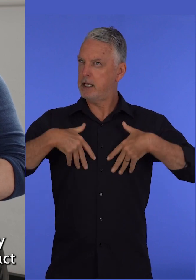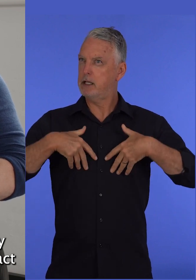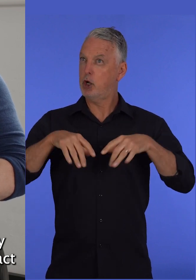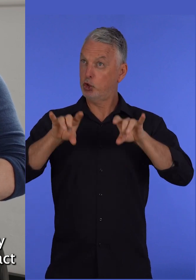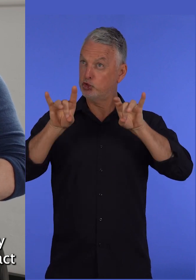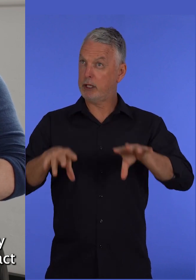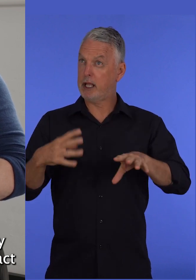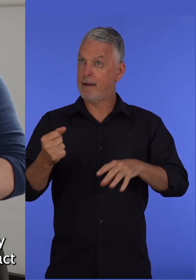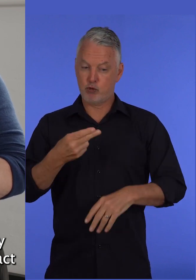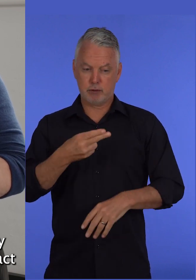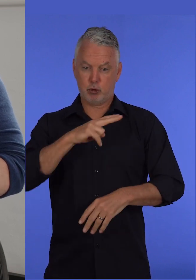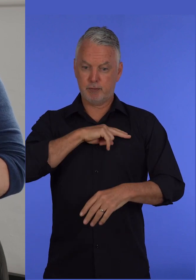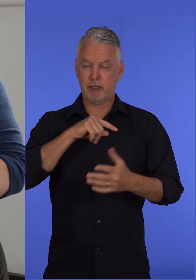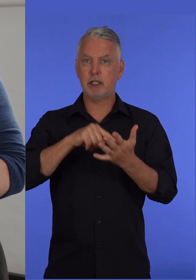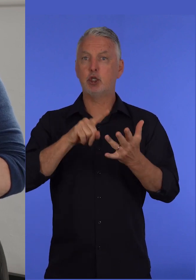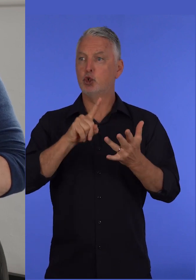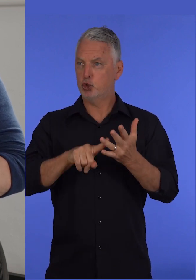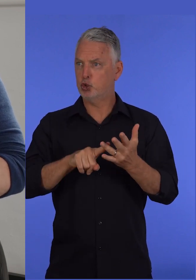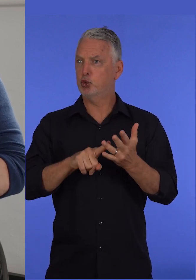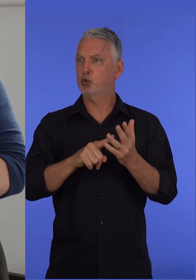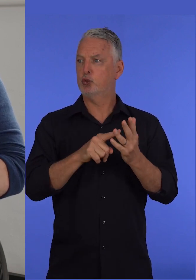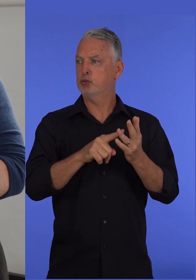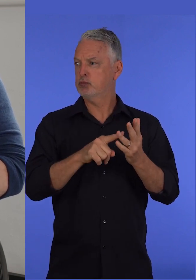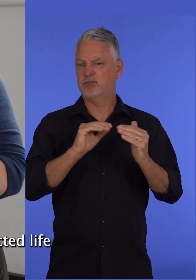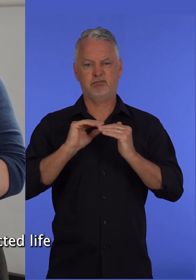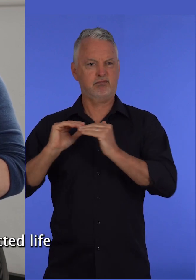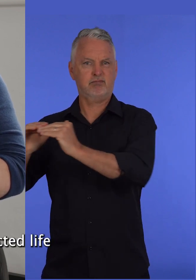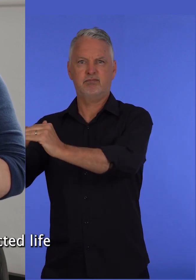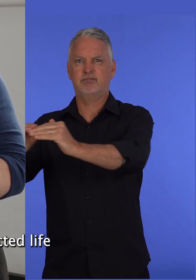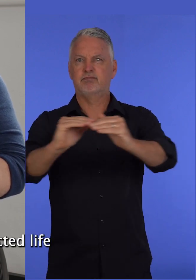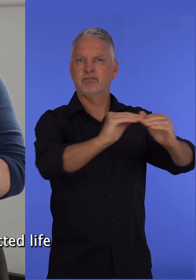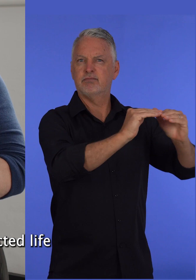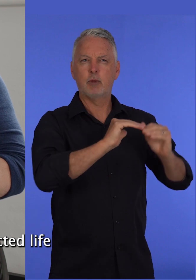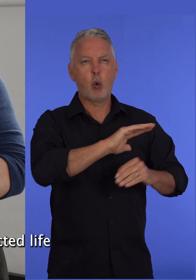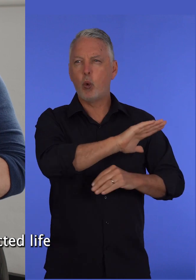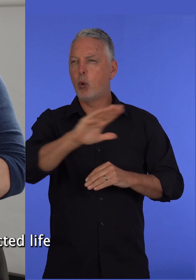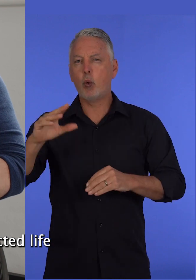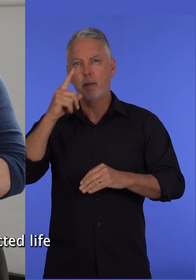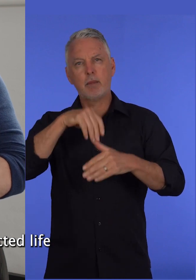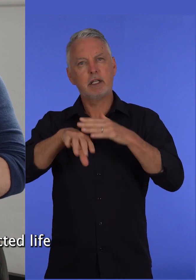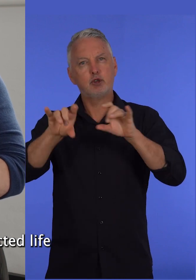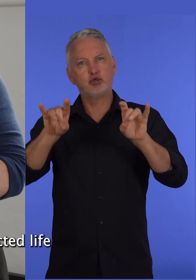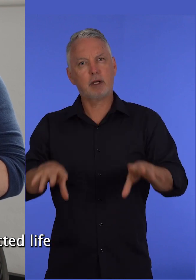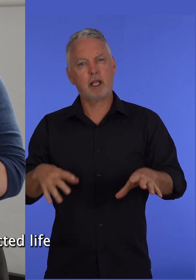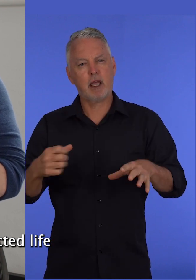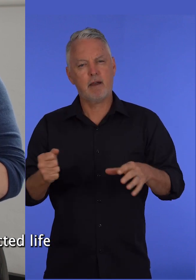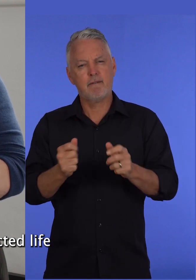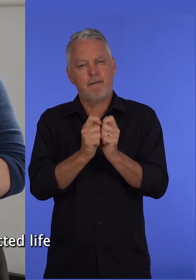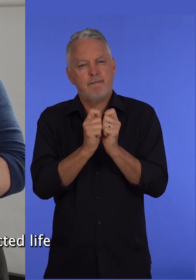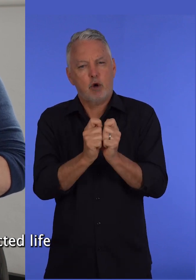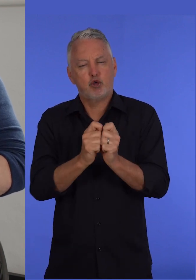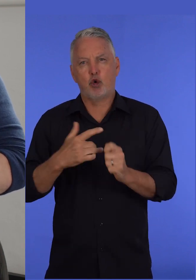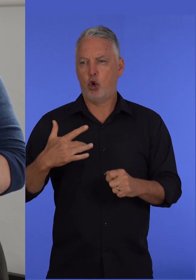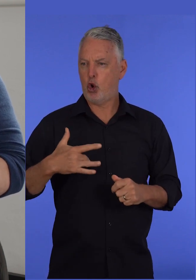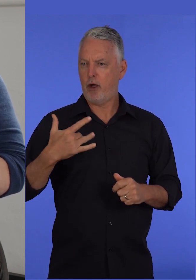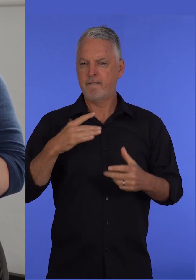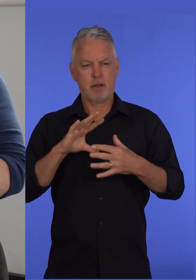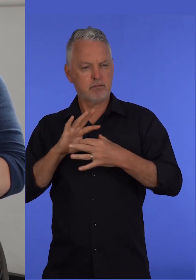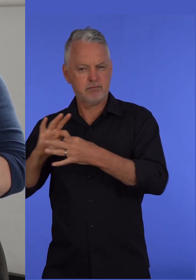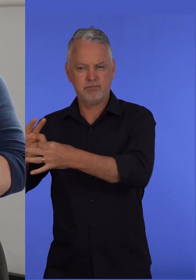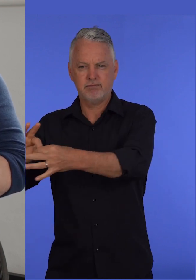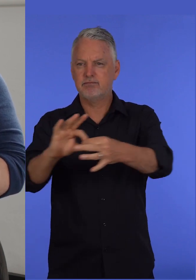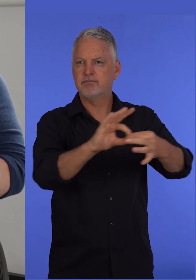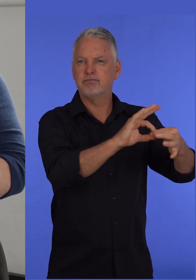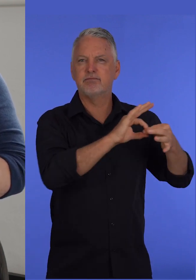actually Australia fulfilling its contract with every single one of its citizens, that we all get to live interconnected life of meaning and value,